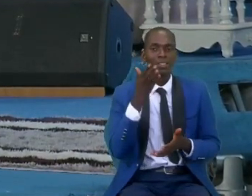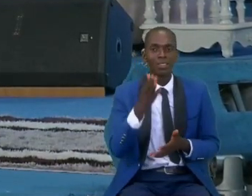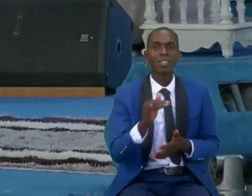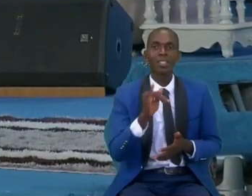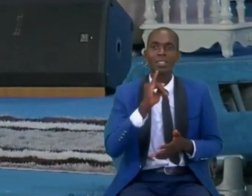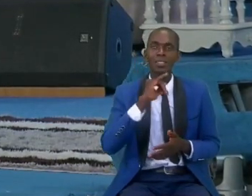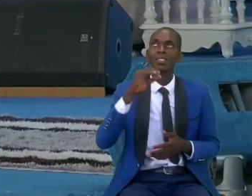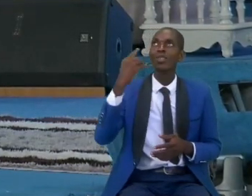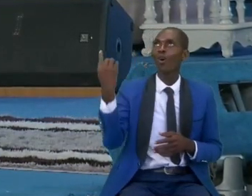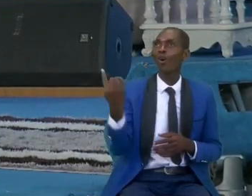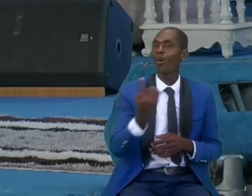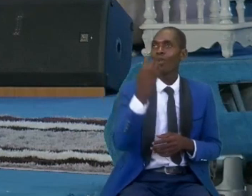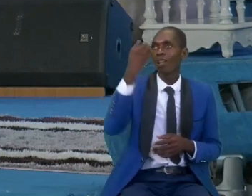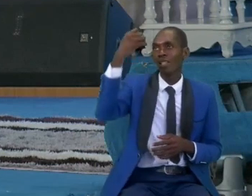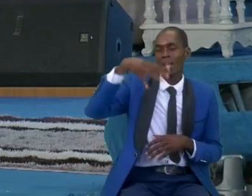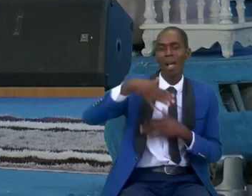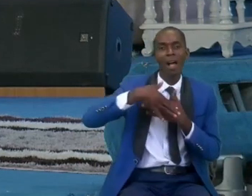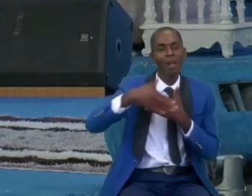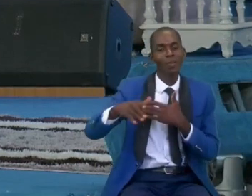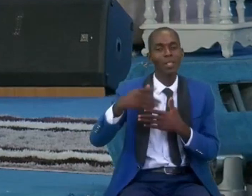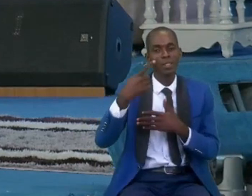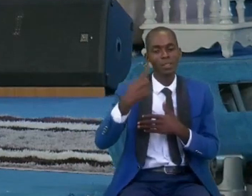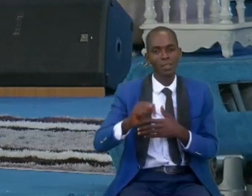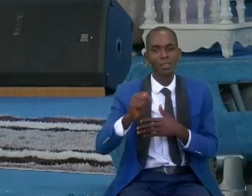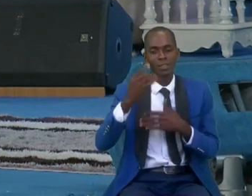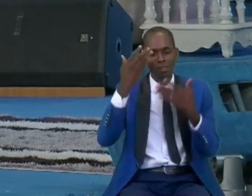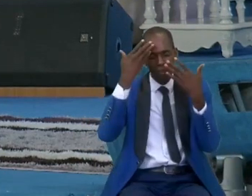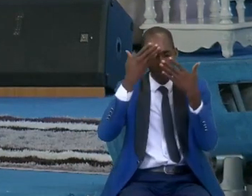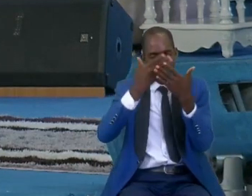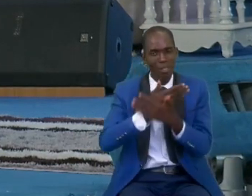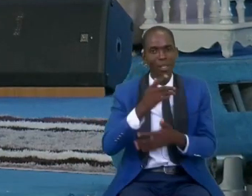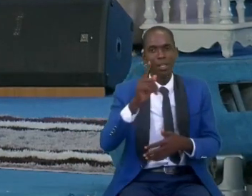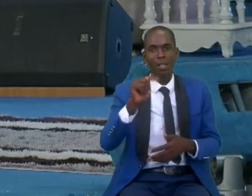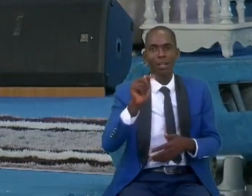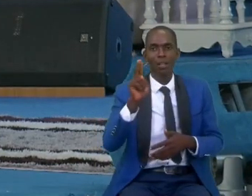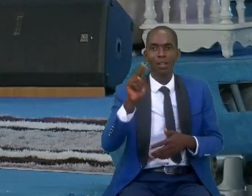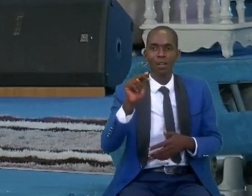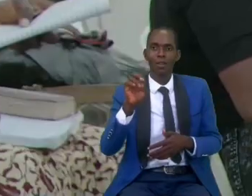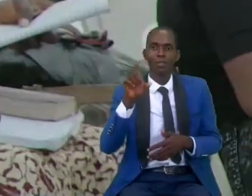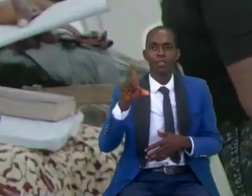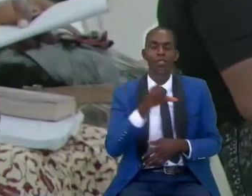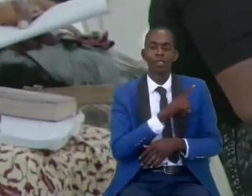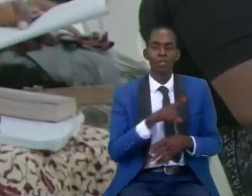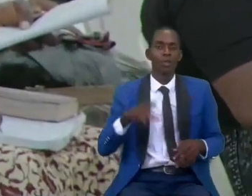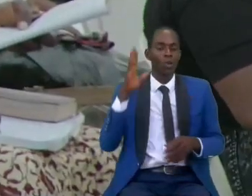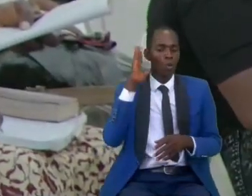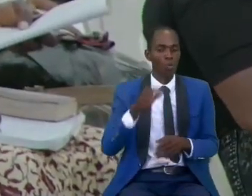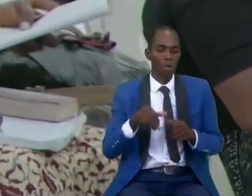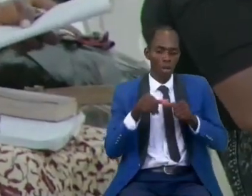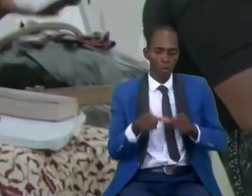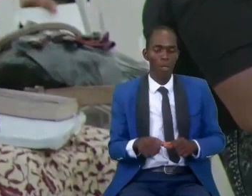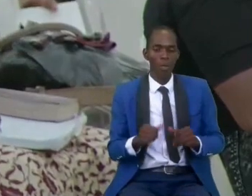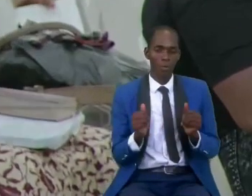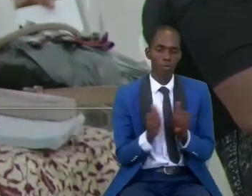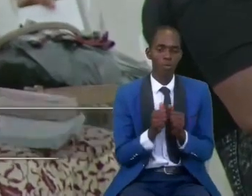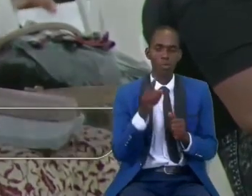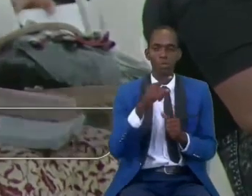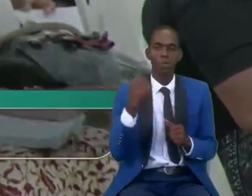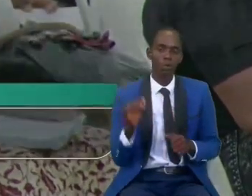who dwells with you will abide with you forever in Jesus' name. O